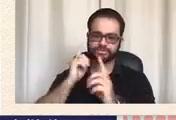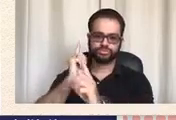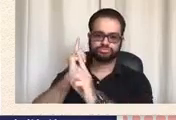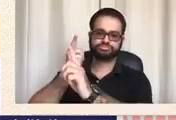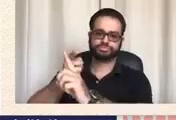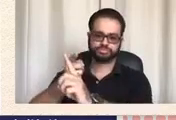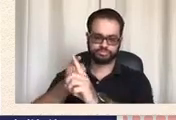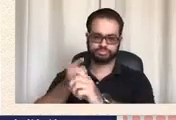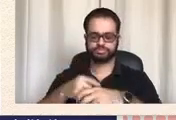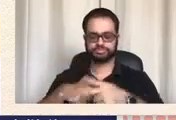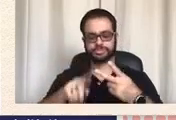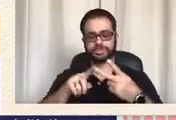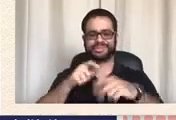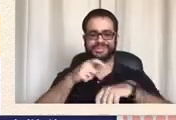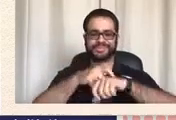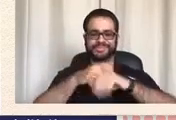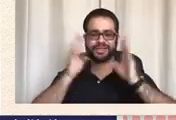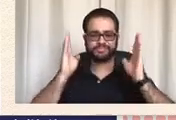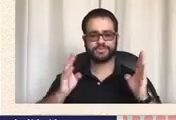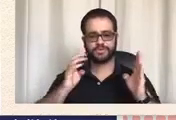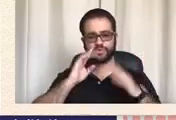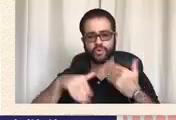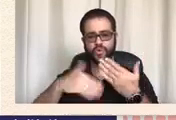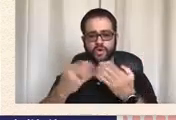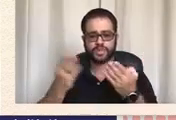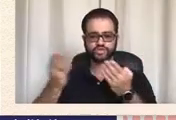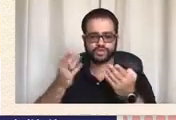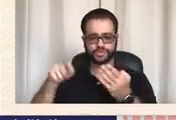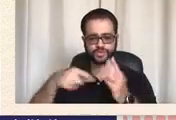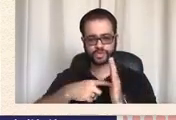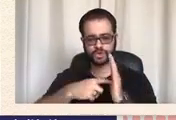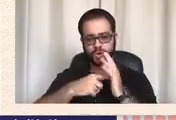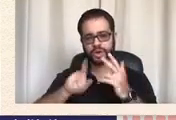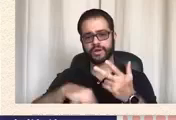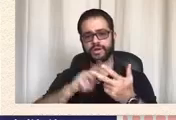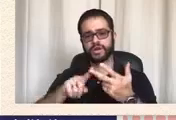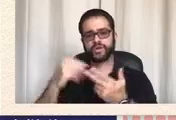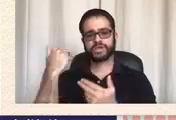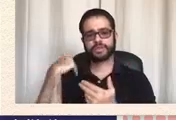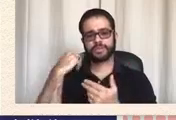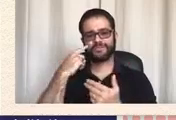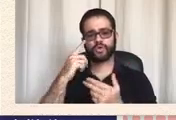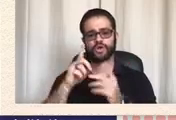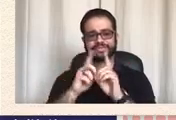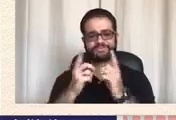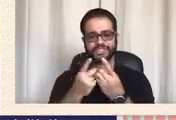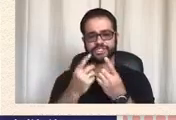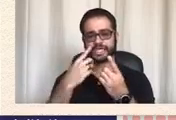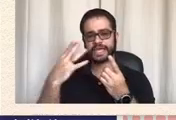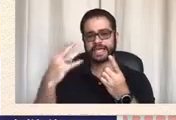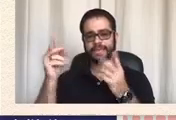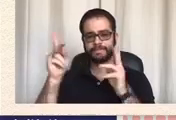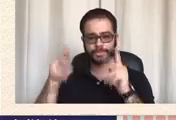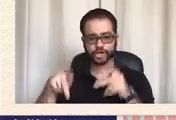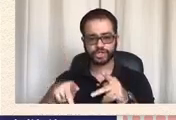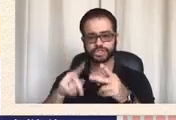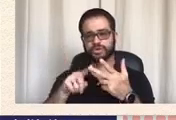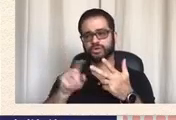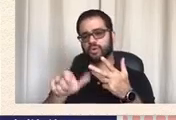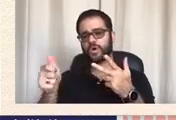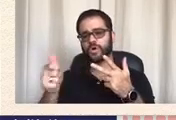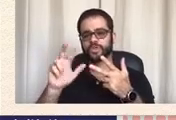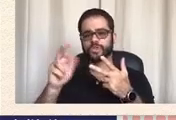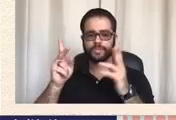for service initiation and provision, the responsibilities for the division and the individual, as well as any third parties who provide